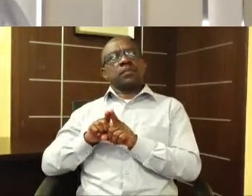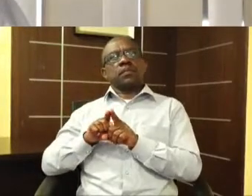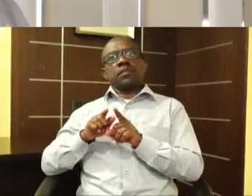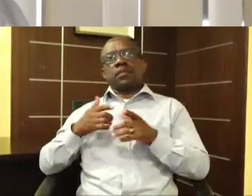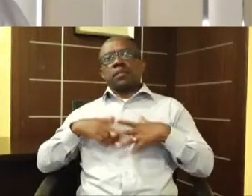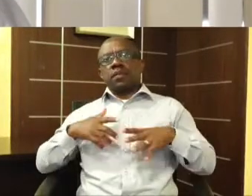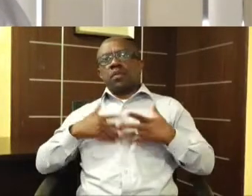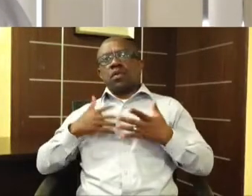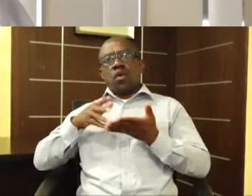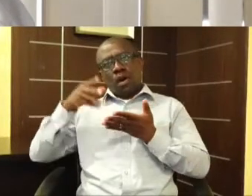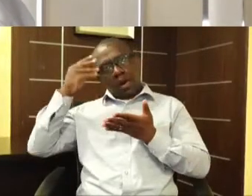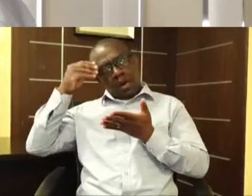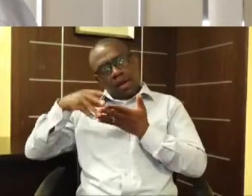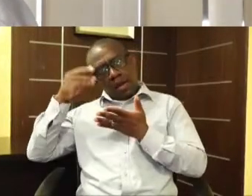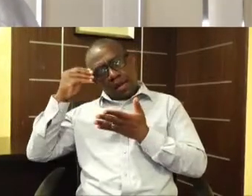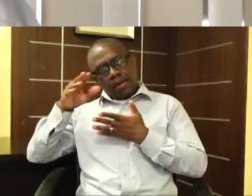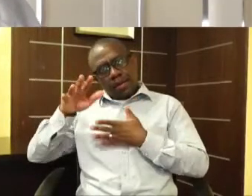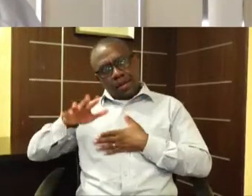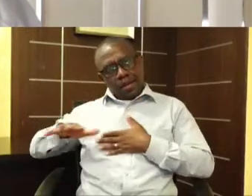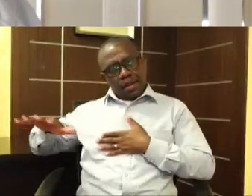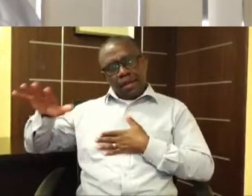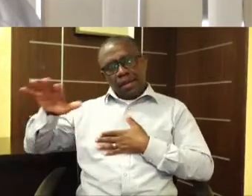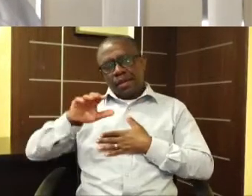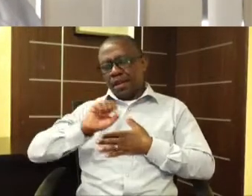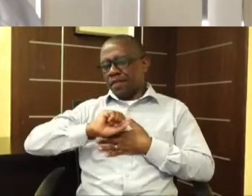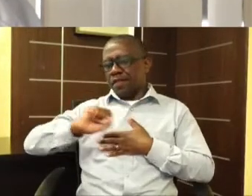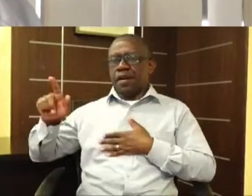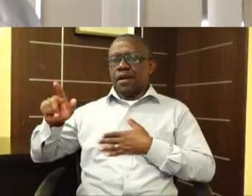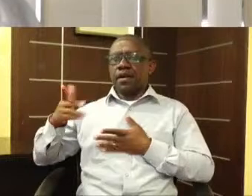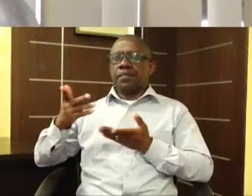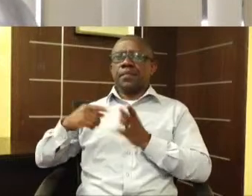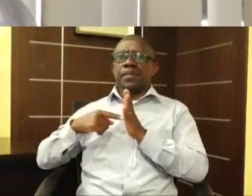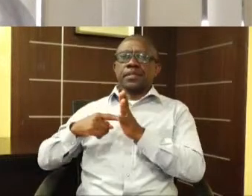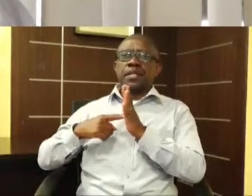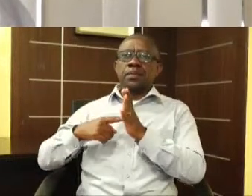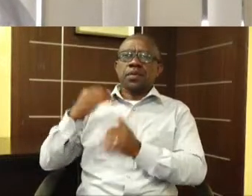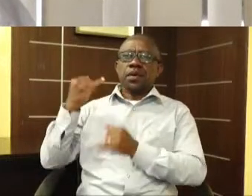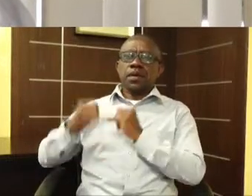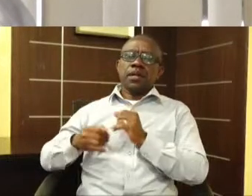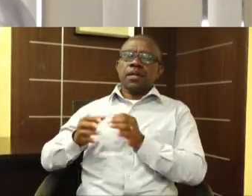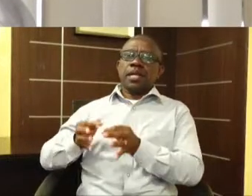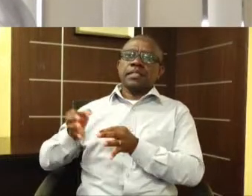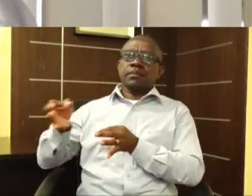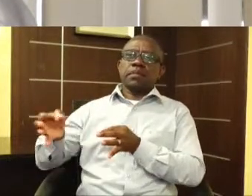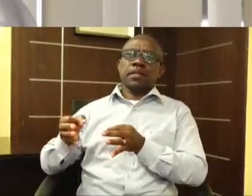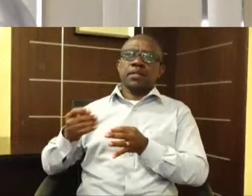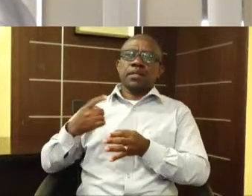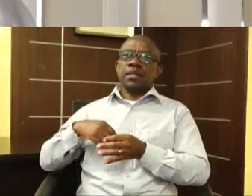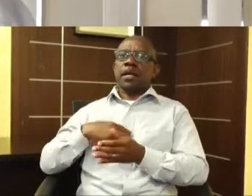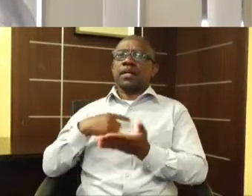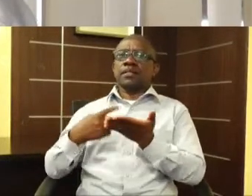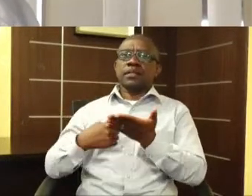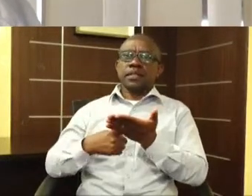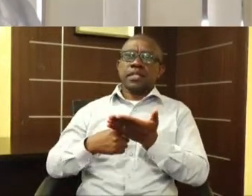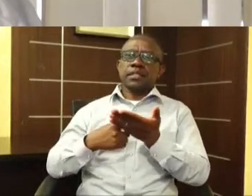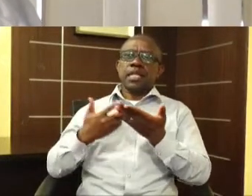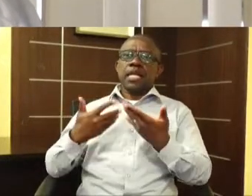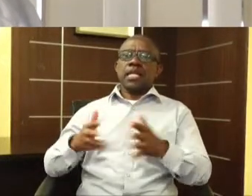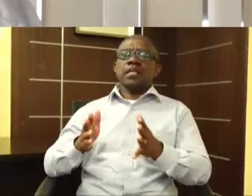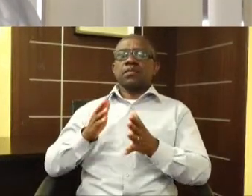learners in hard-to-reach areas, because we are talking about last mile, we are talking about leaving no one behind in terms